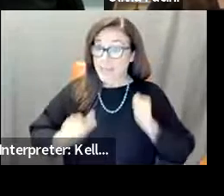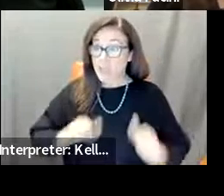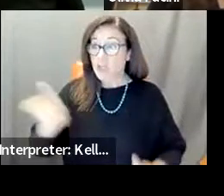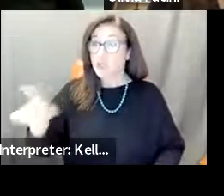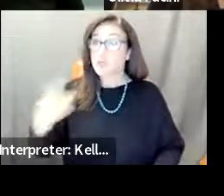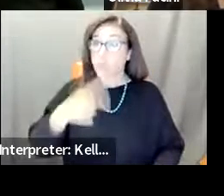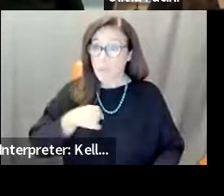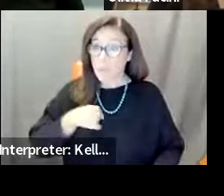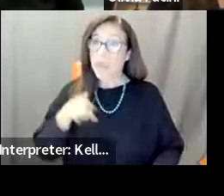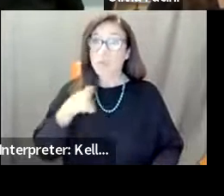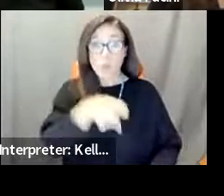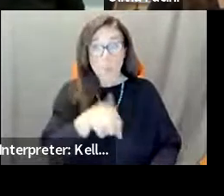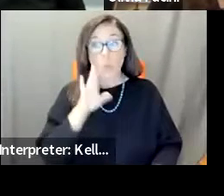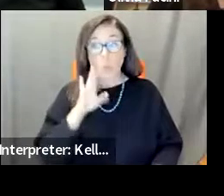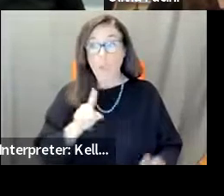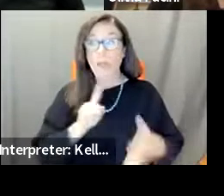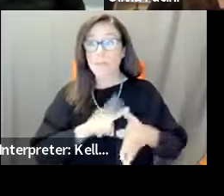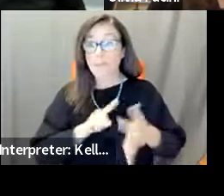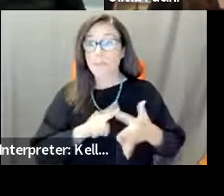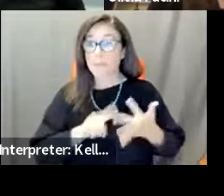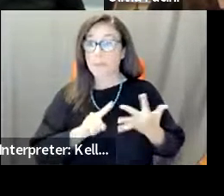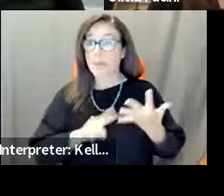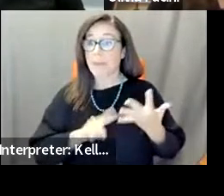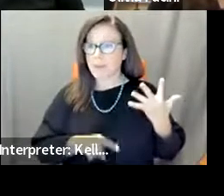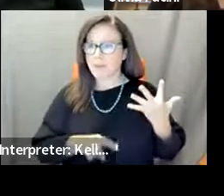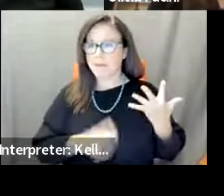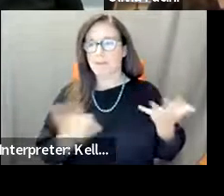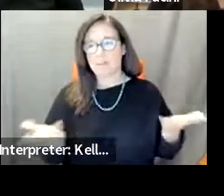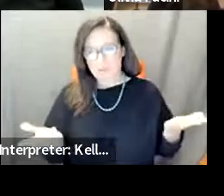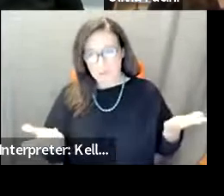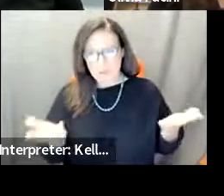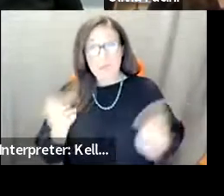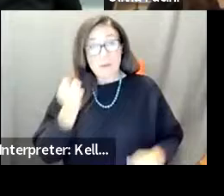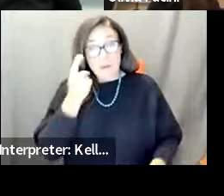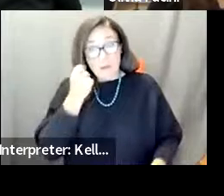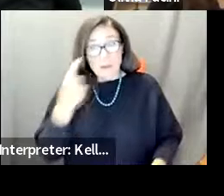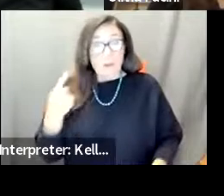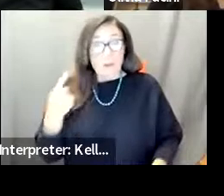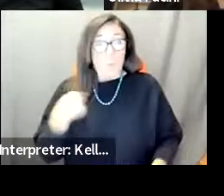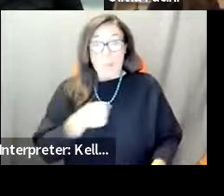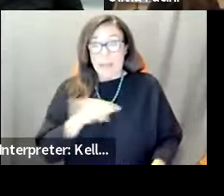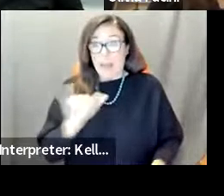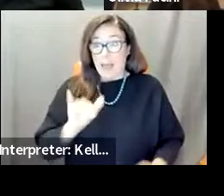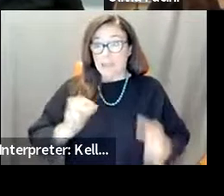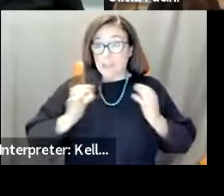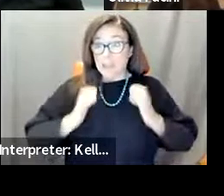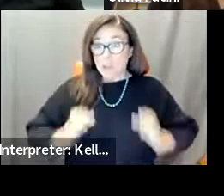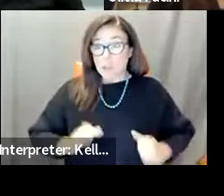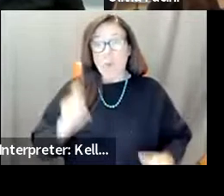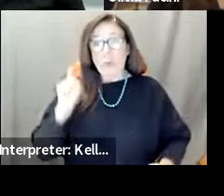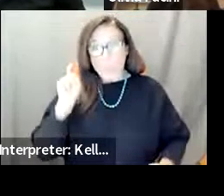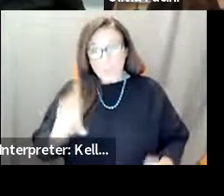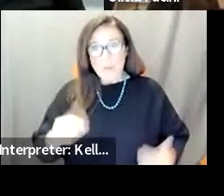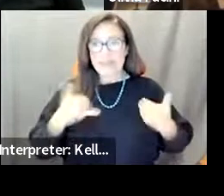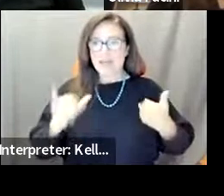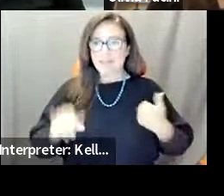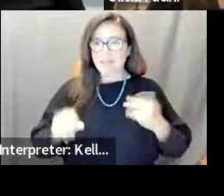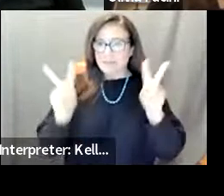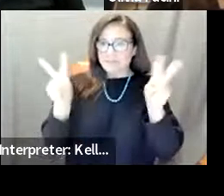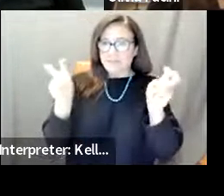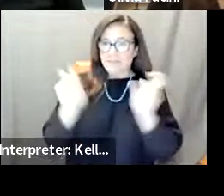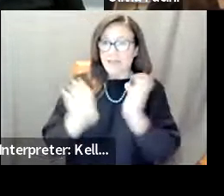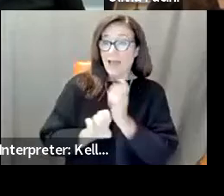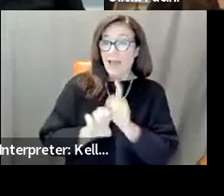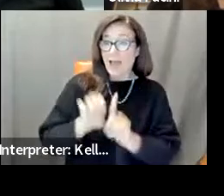consumer, if we don't have our elevator speech, or if we don't know what works best for us, then people will make